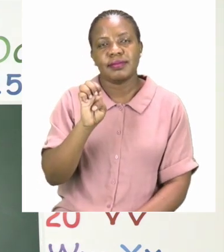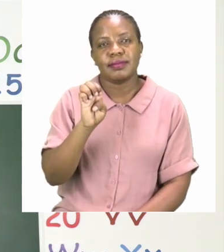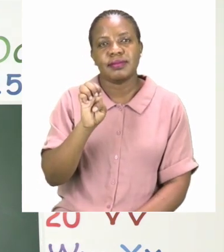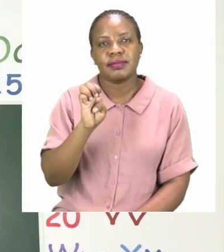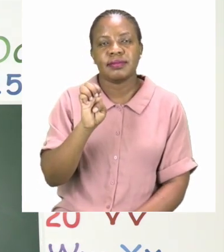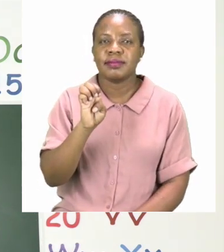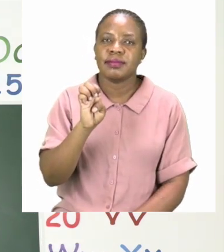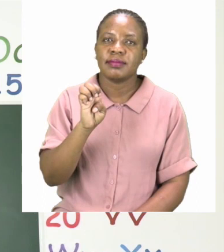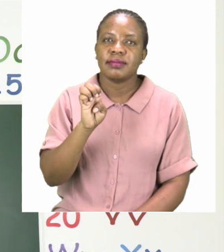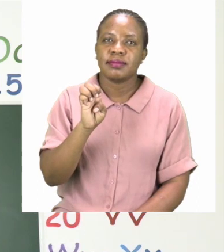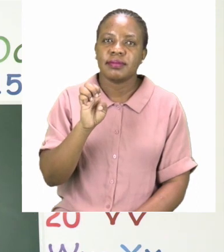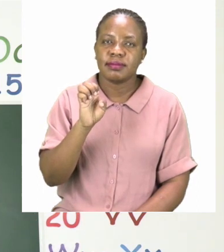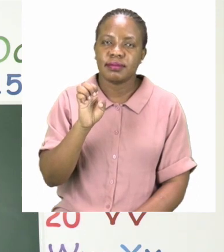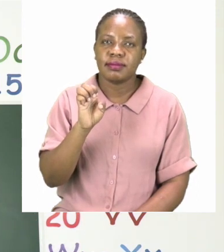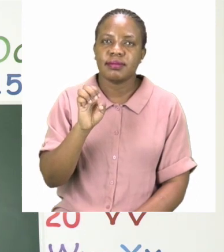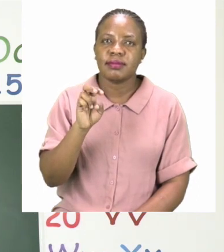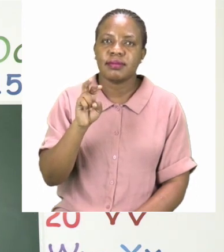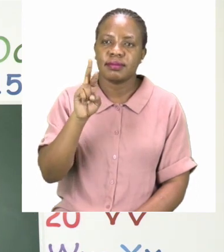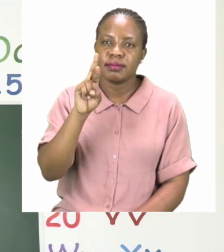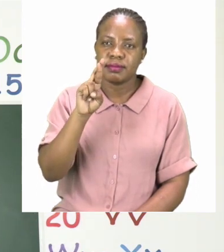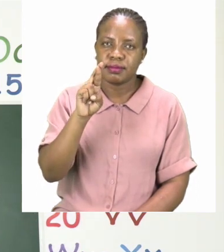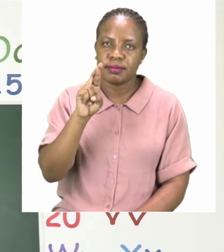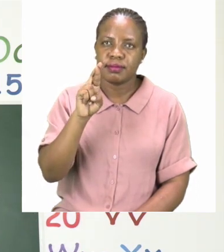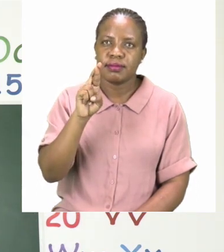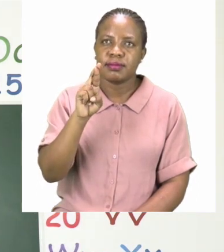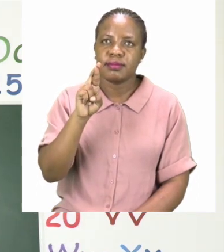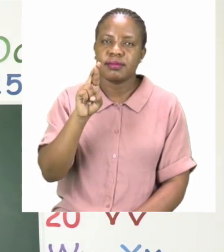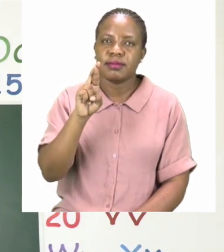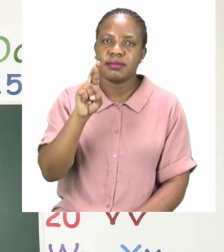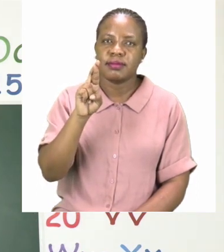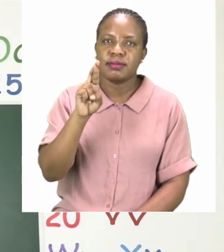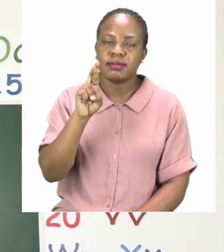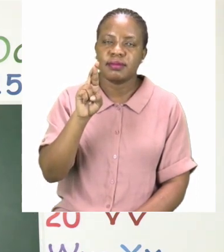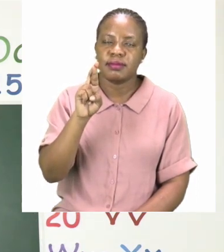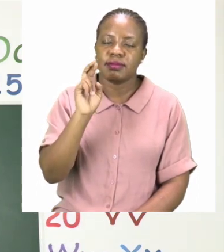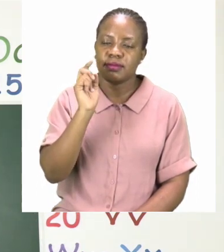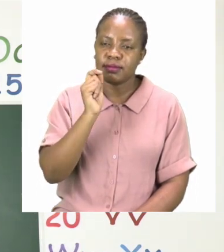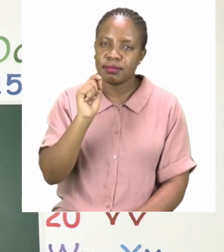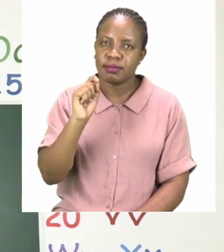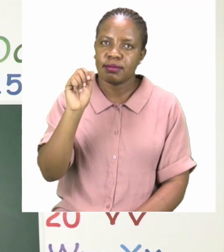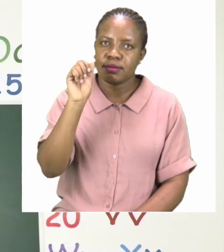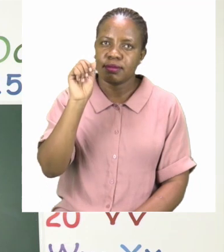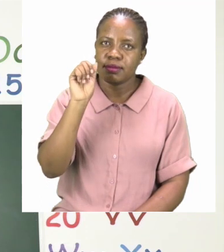And lastly, we are going to write the sound A.